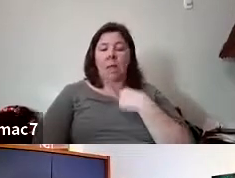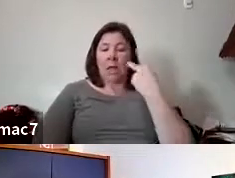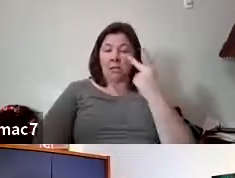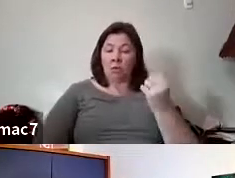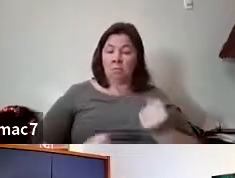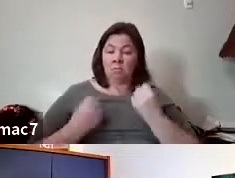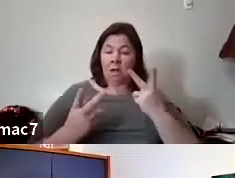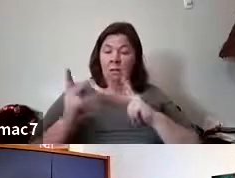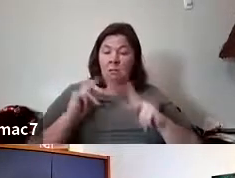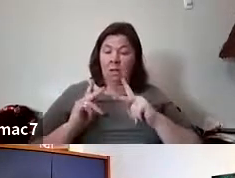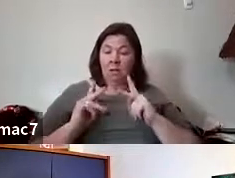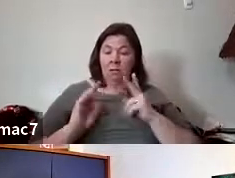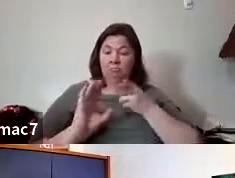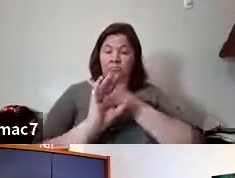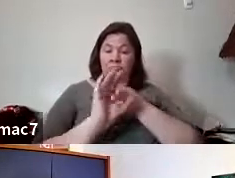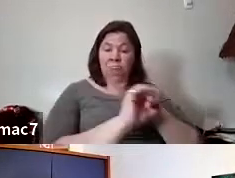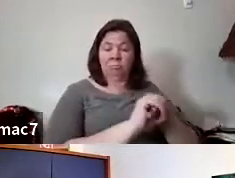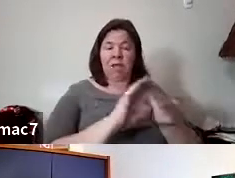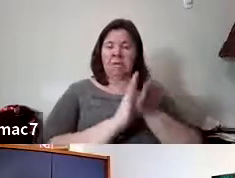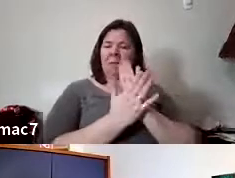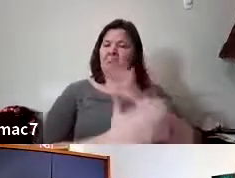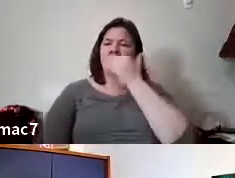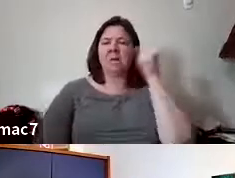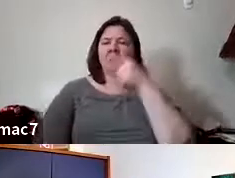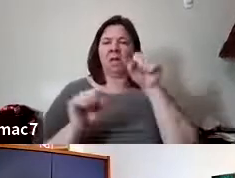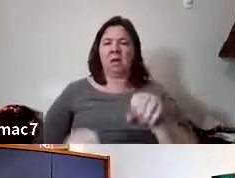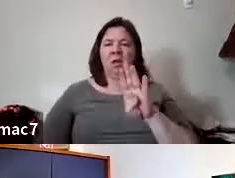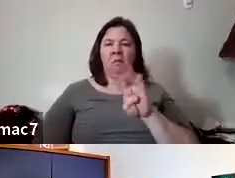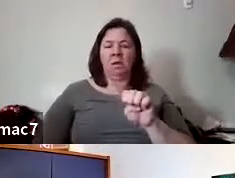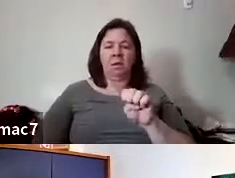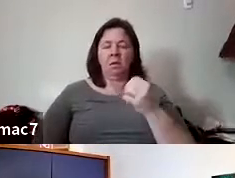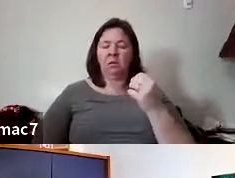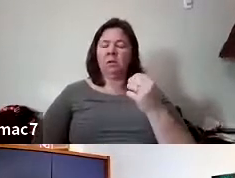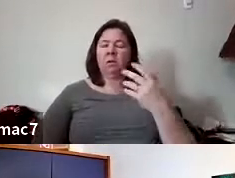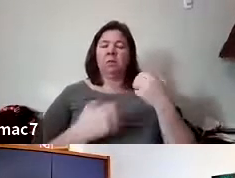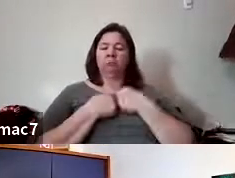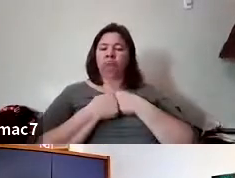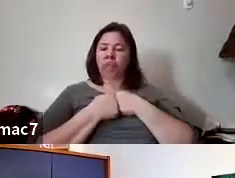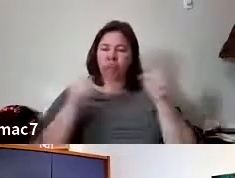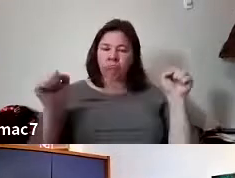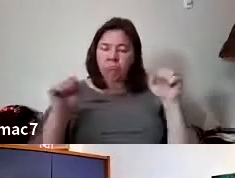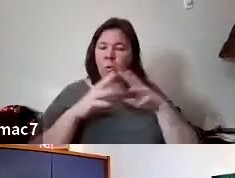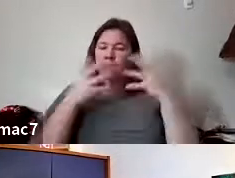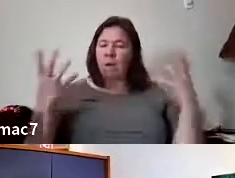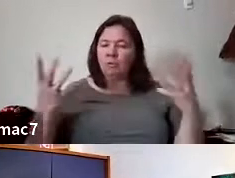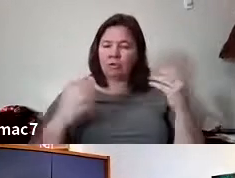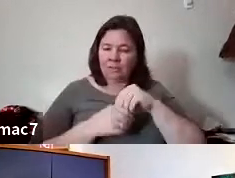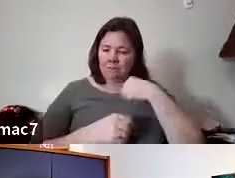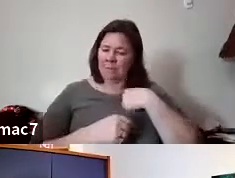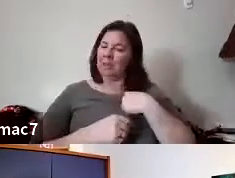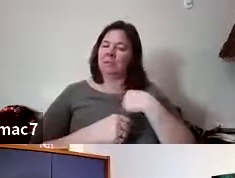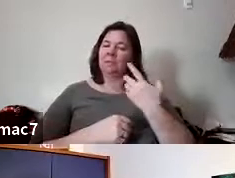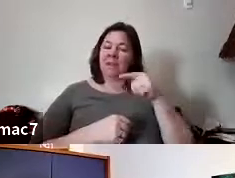many people becoming just the best that they can be. It's brought out so much in me.